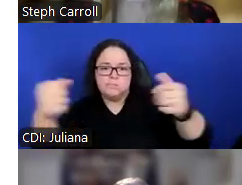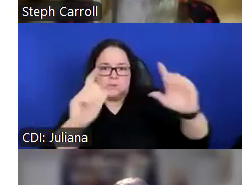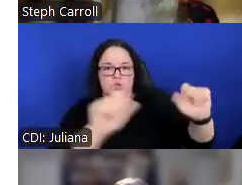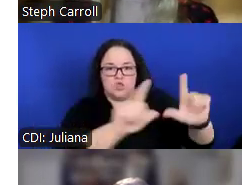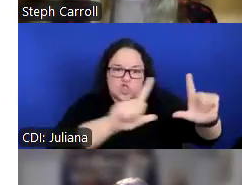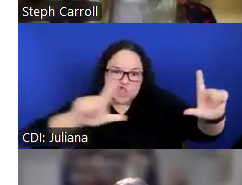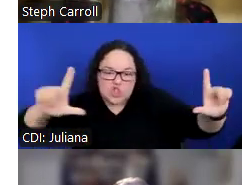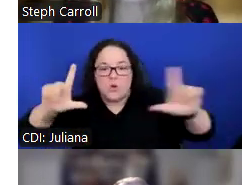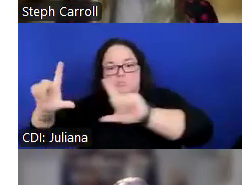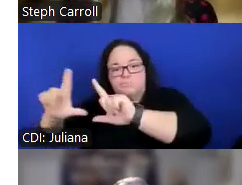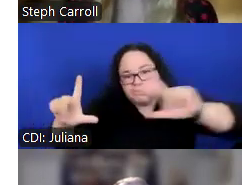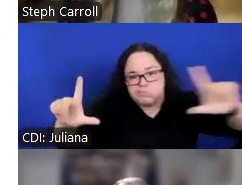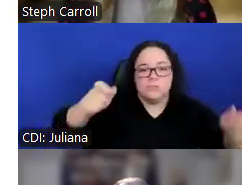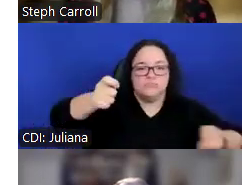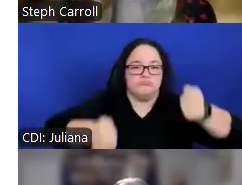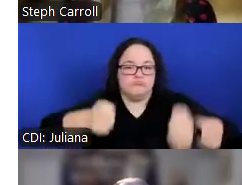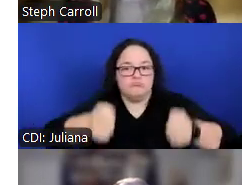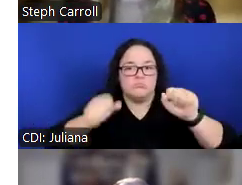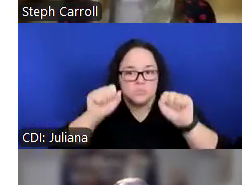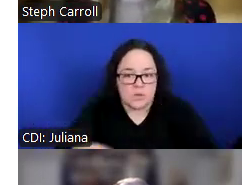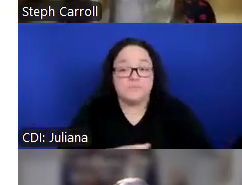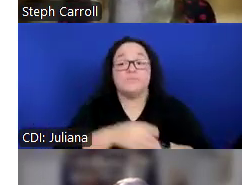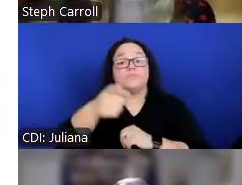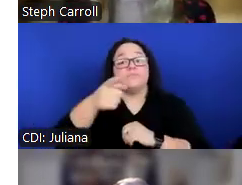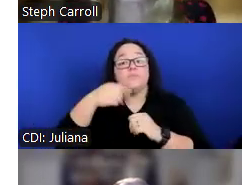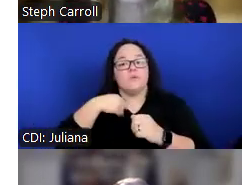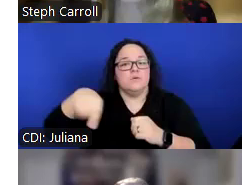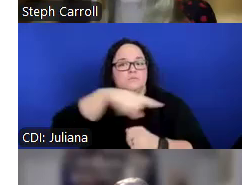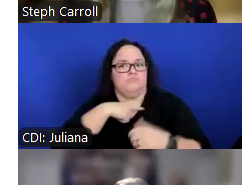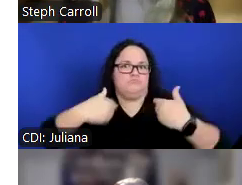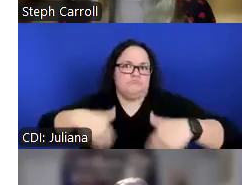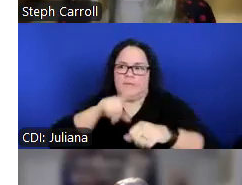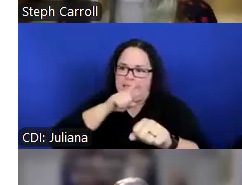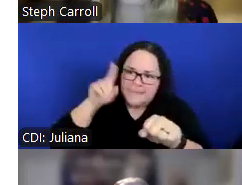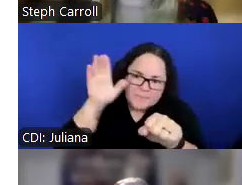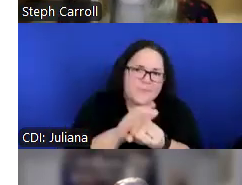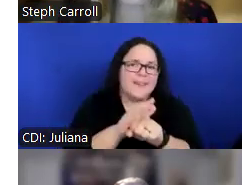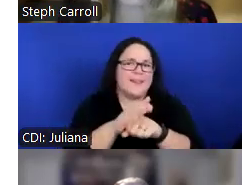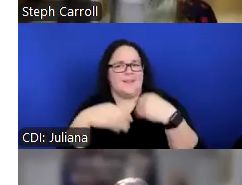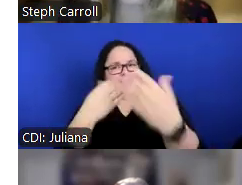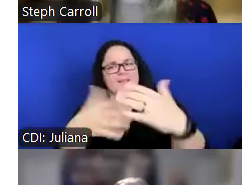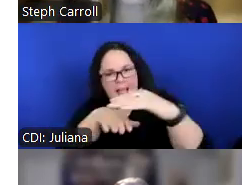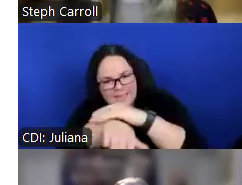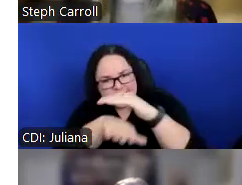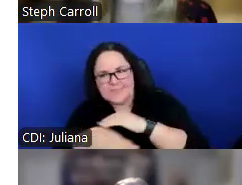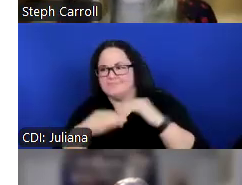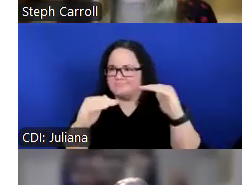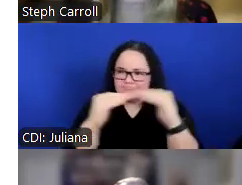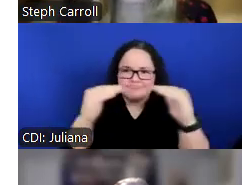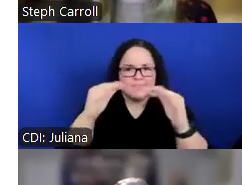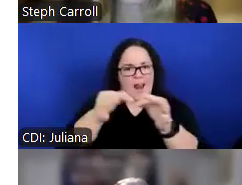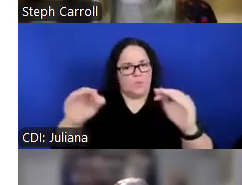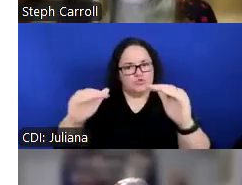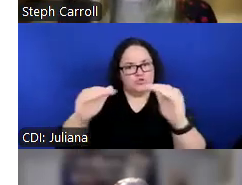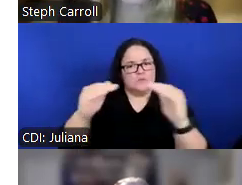and accessibility, and we're constantly trying to improve our practices. Please bear with us if there are any delays or technical